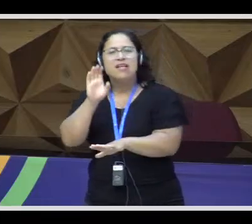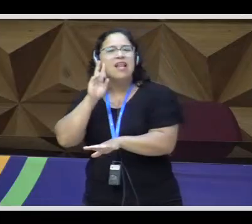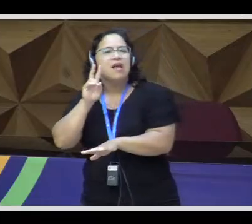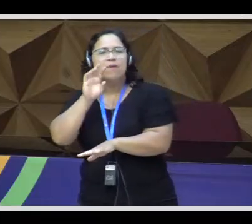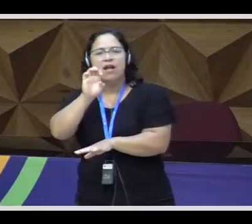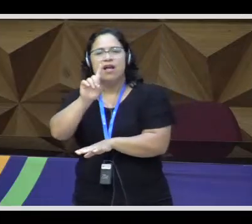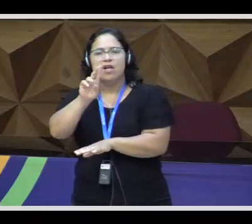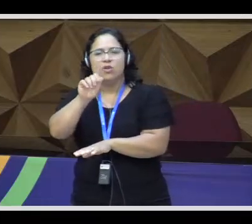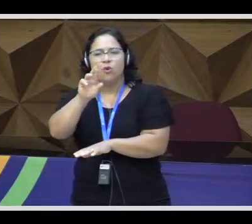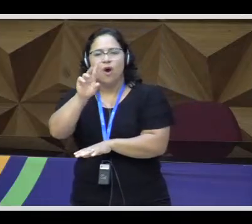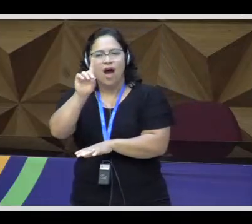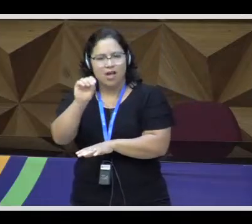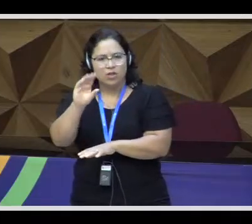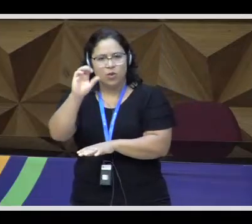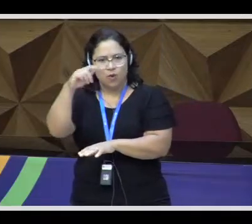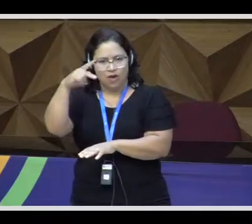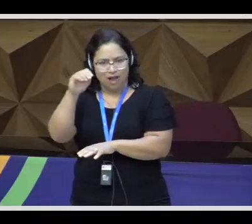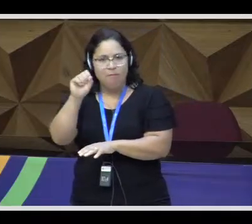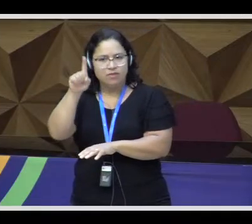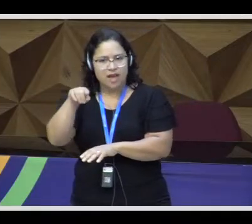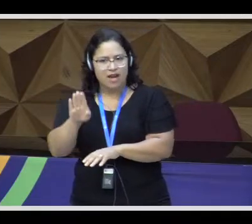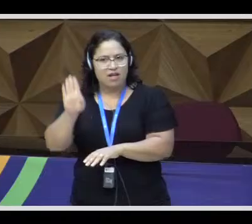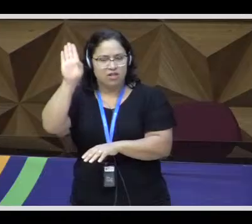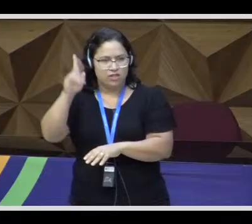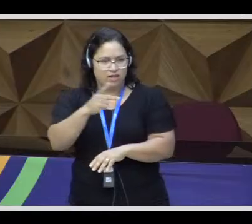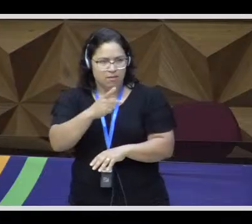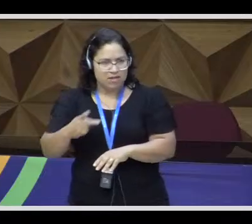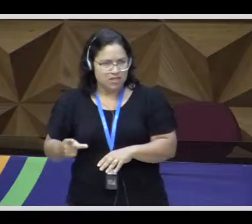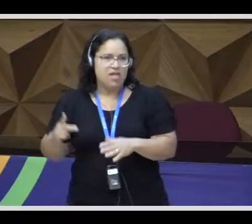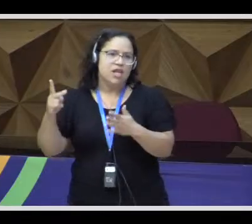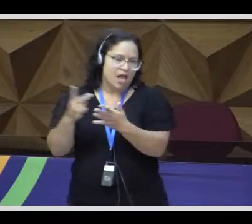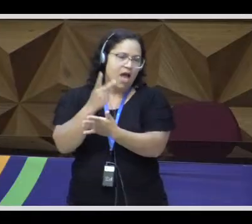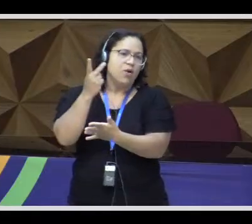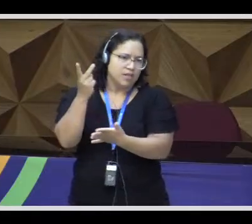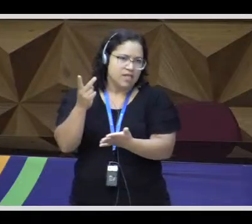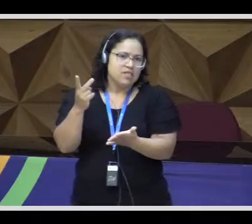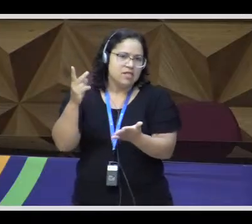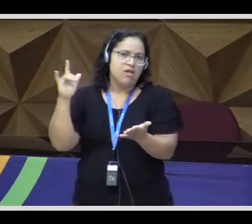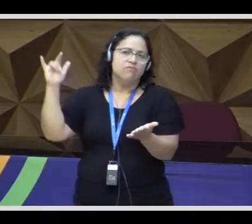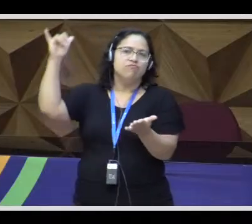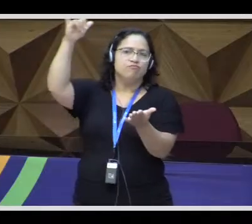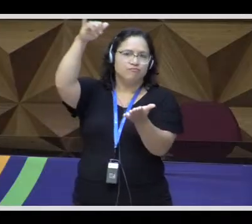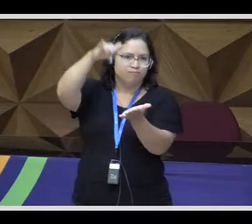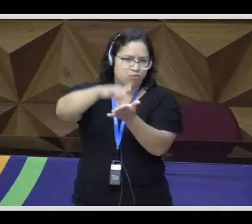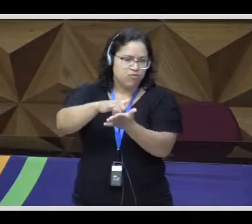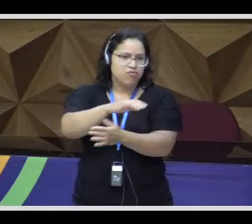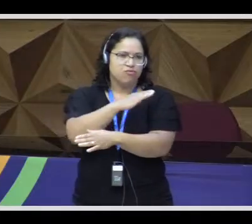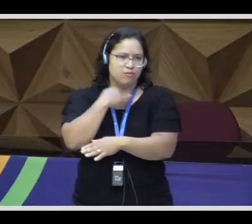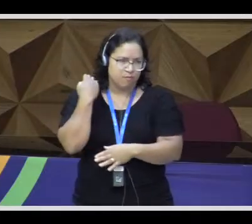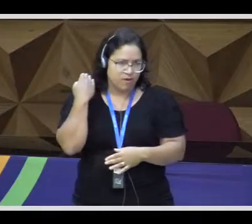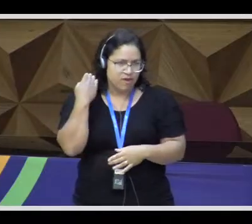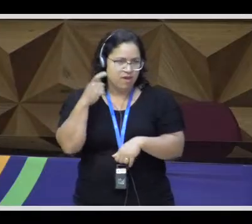candidate and he was in an aircraft accident, right? So he was out of